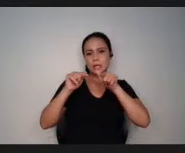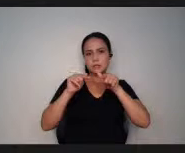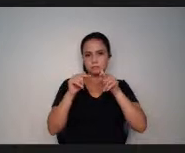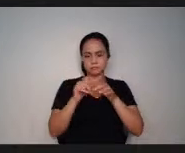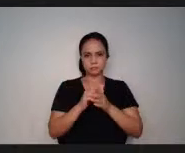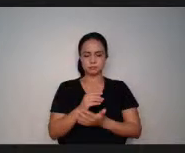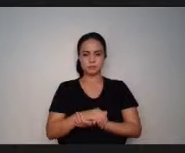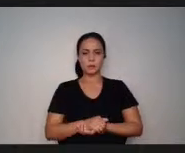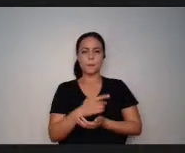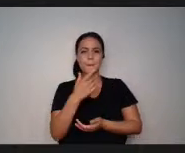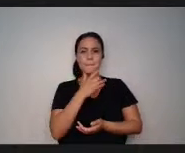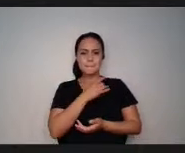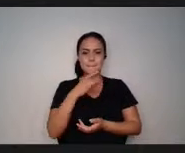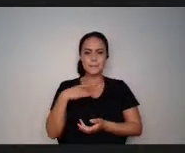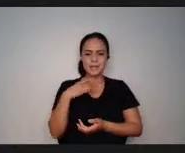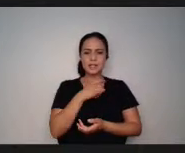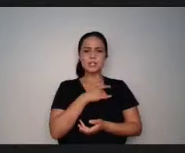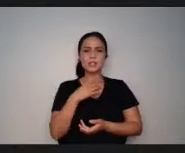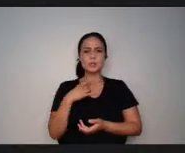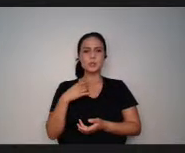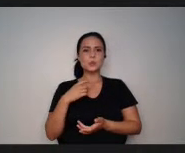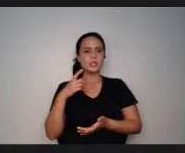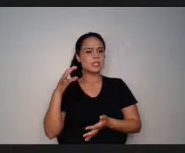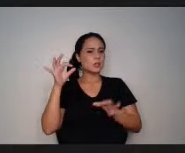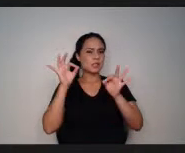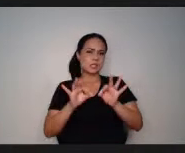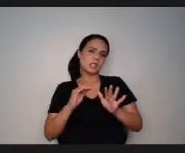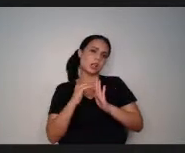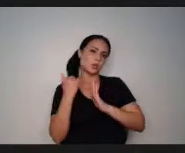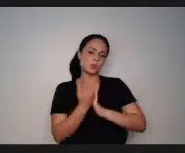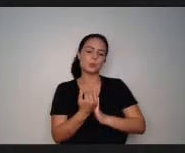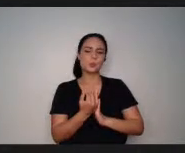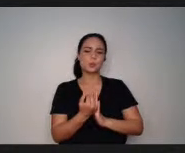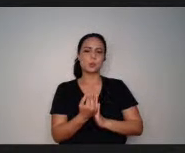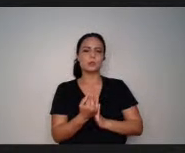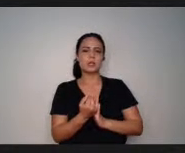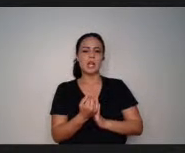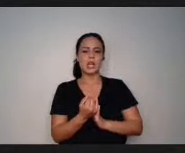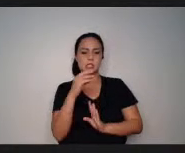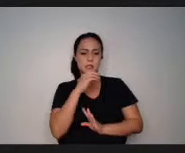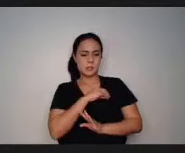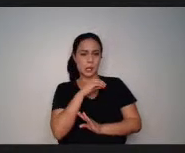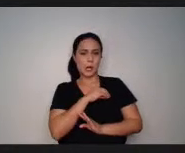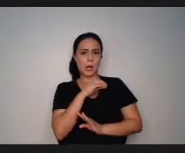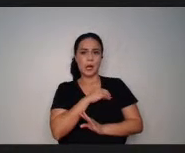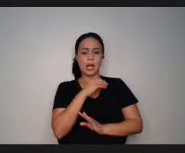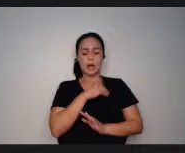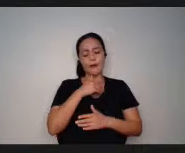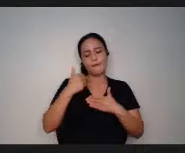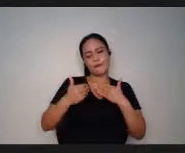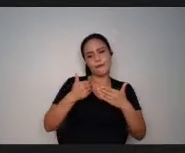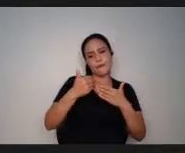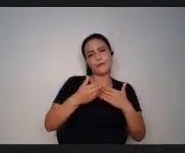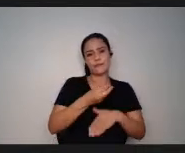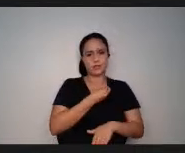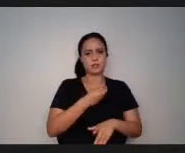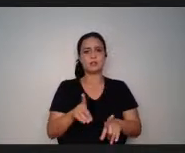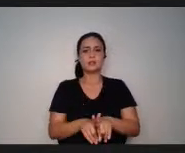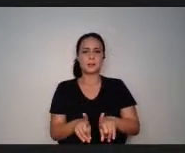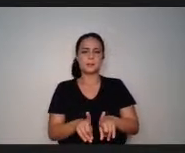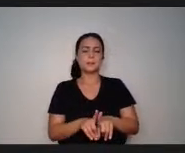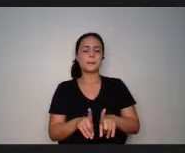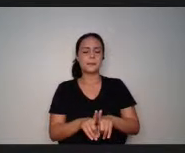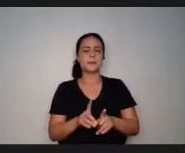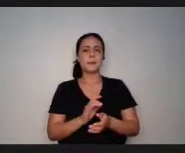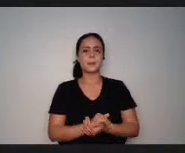really works, what it really means to work with fear in relation to everything, your salary, your day